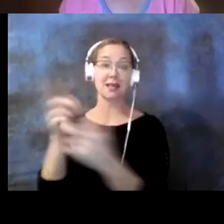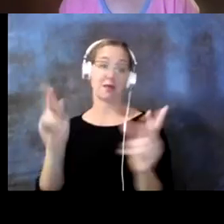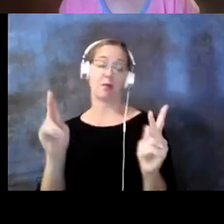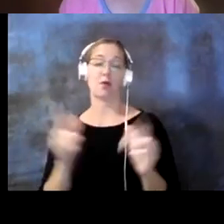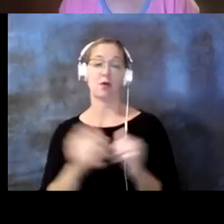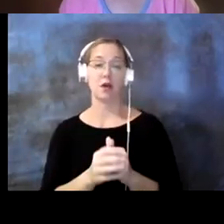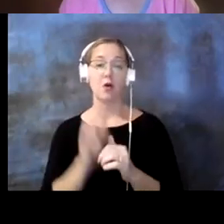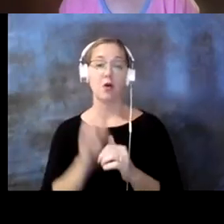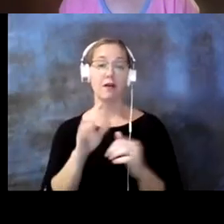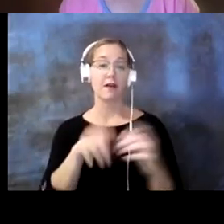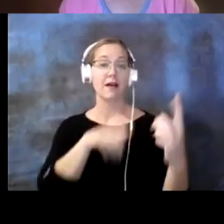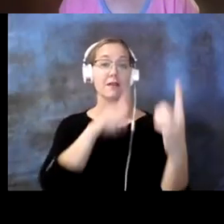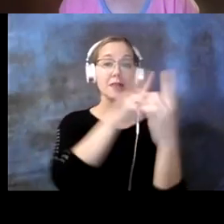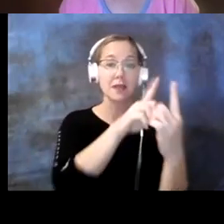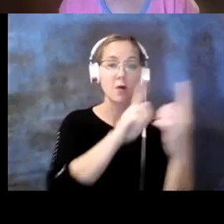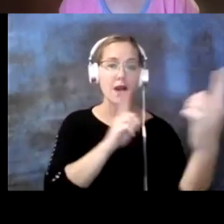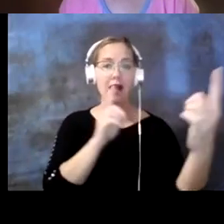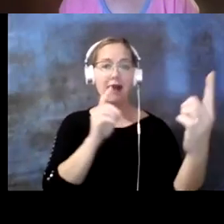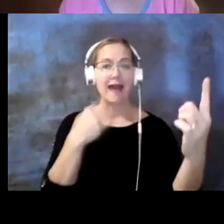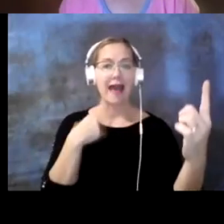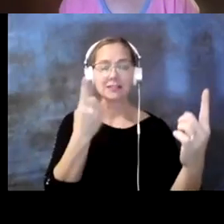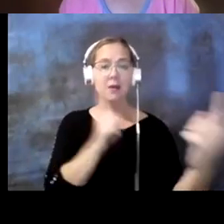they are, or have people come meet you.